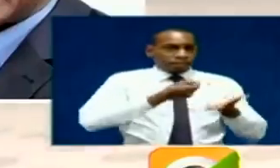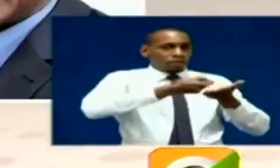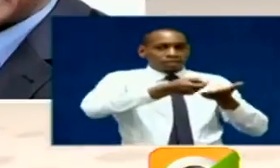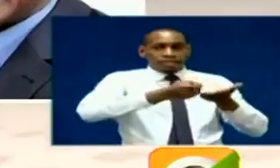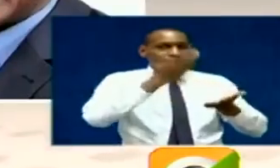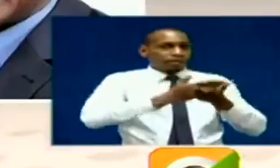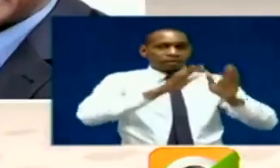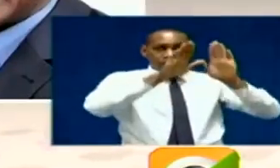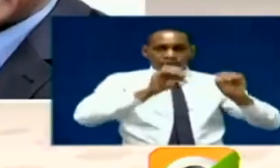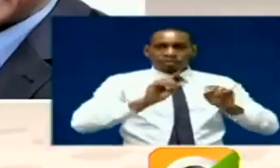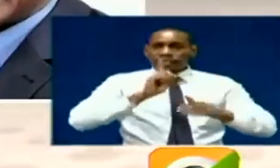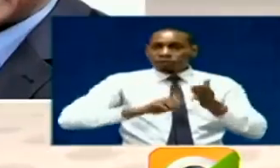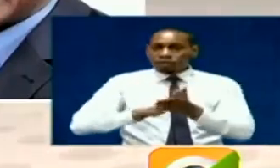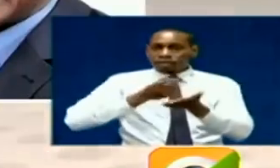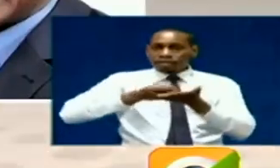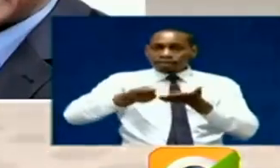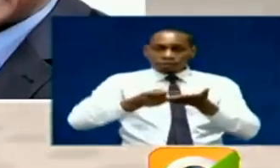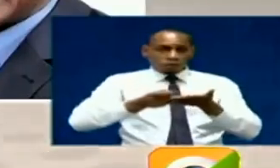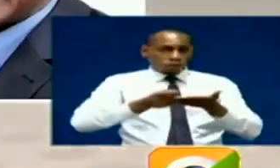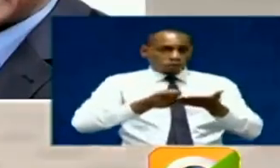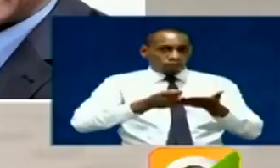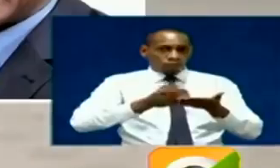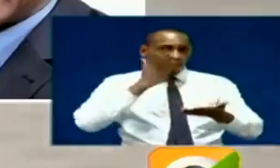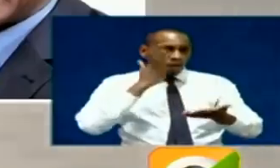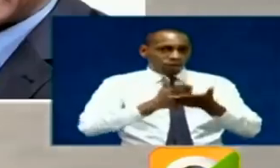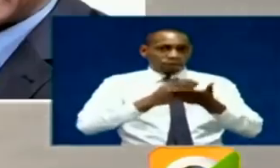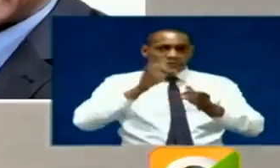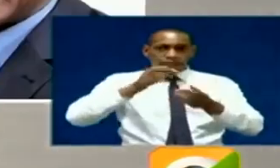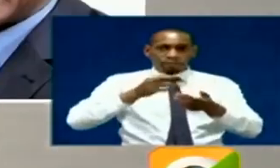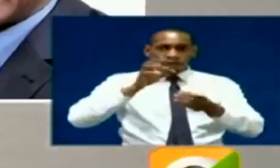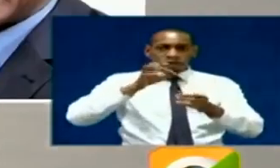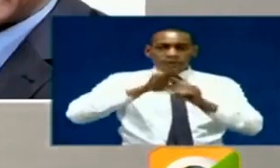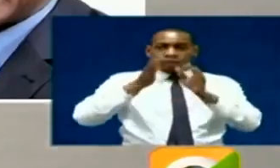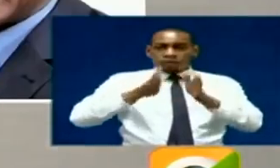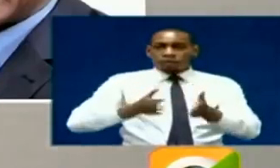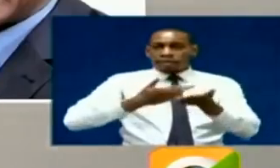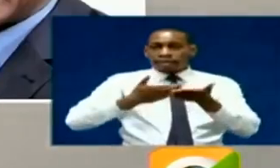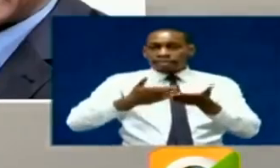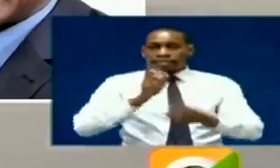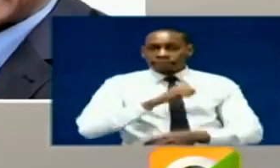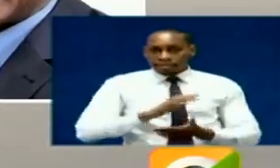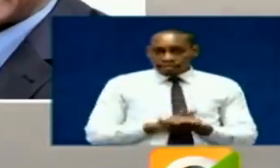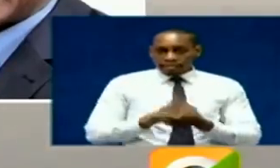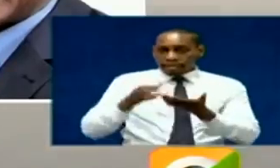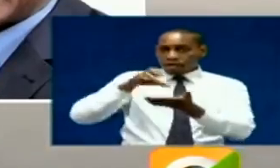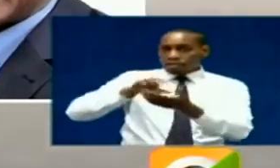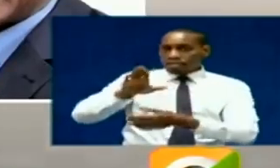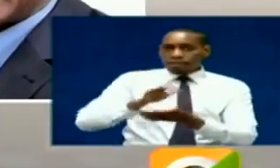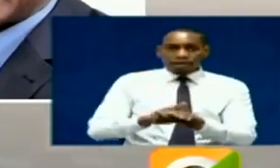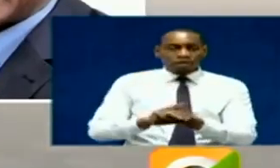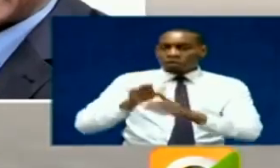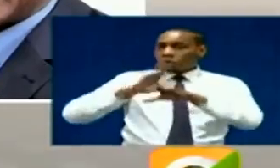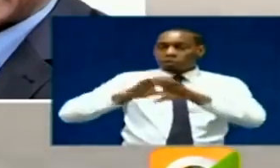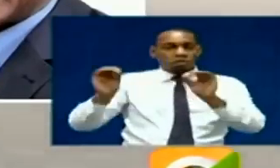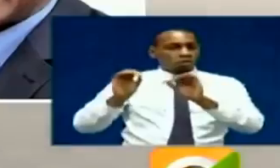signature verification. It talks about verifying the registered voters. So this case, they have been reckless.